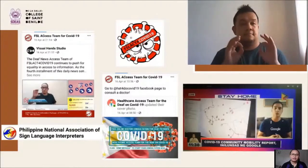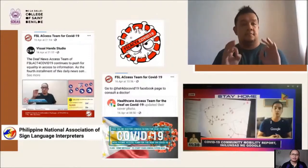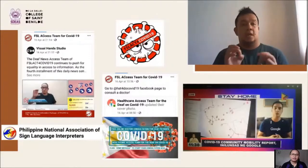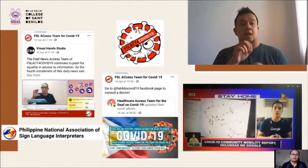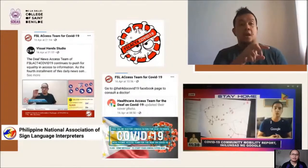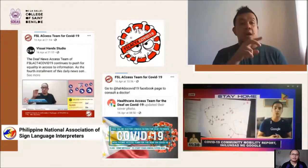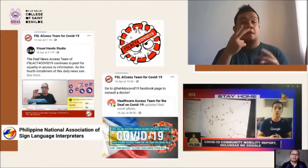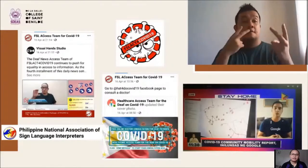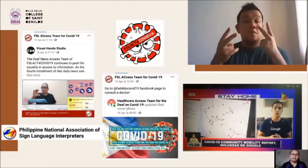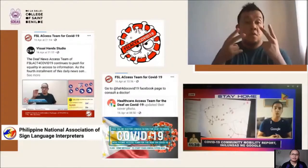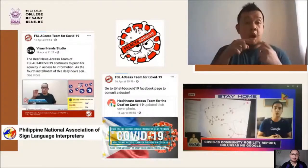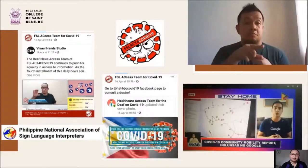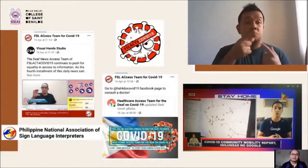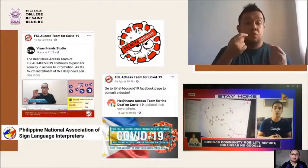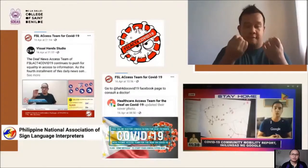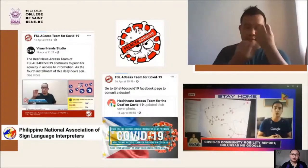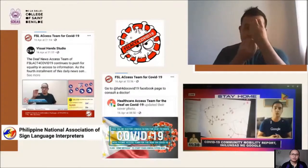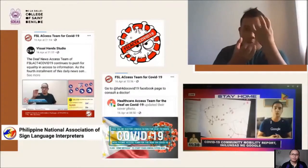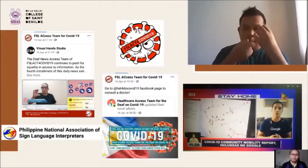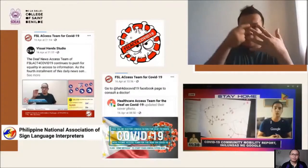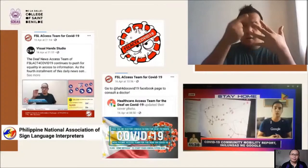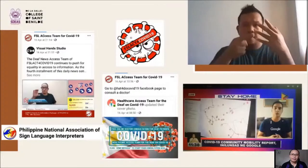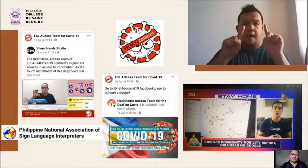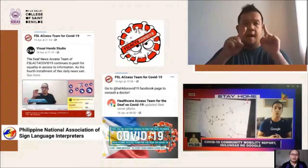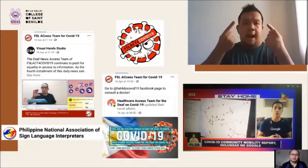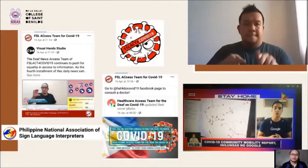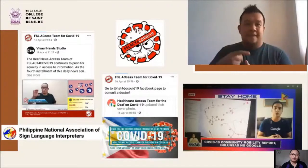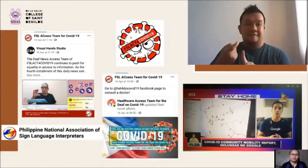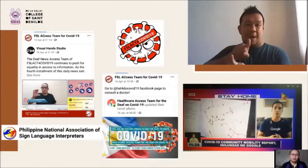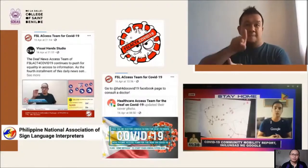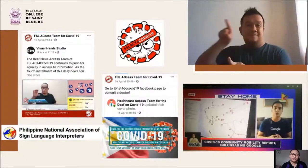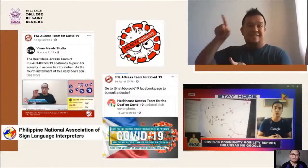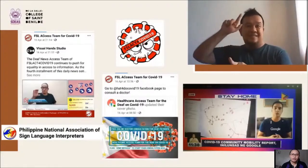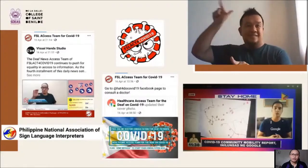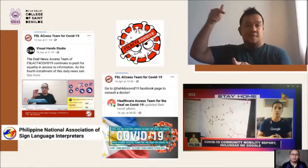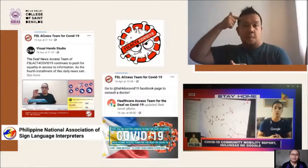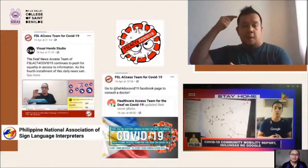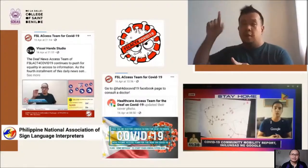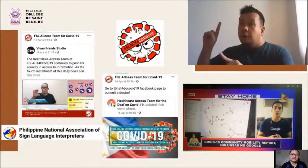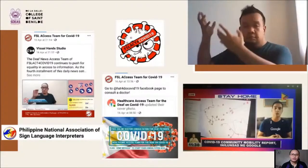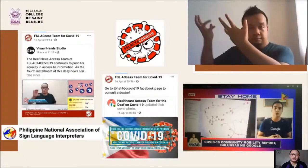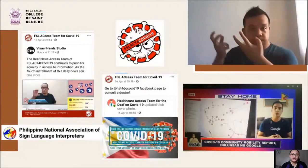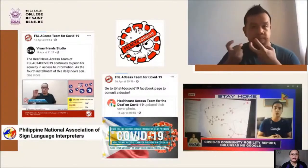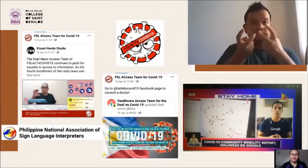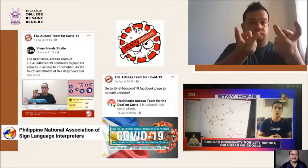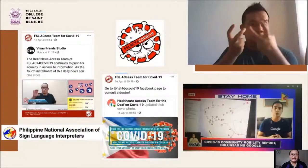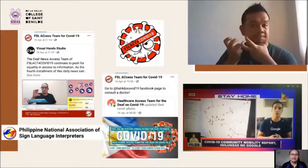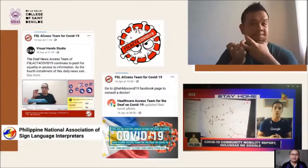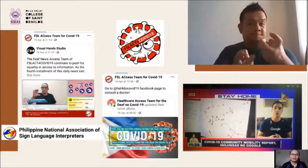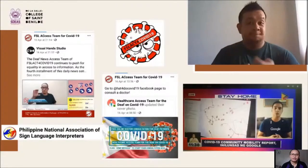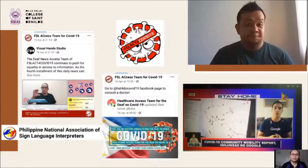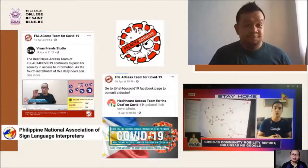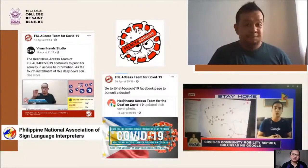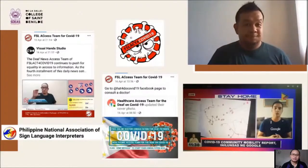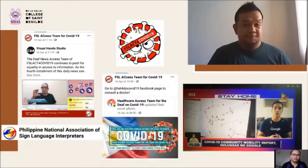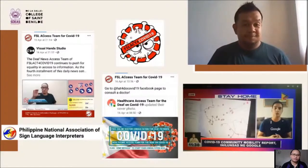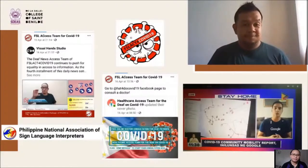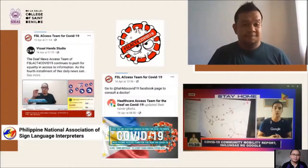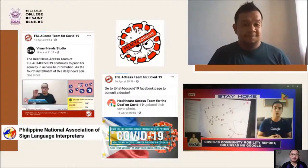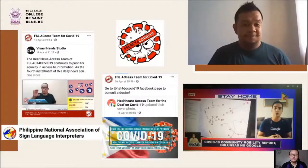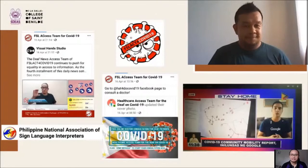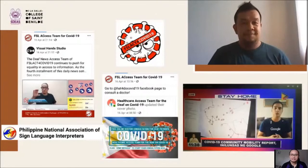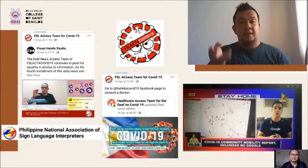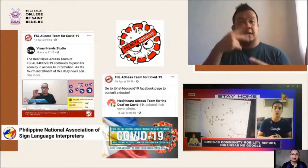we are updated kung ano yung nangyayari from sa government sa Philippines, na nagiging updated kami kung ano yung nangyayari. We